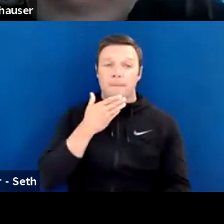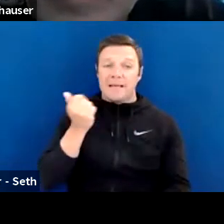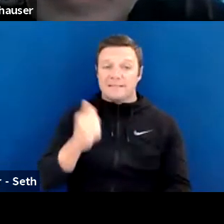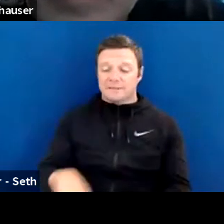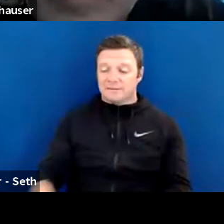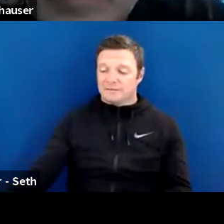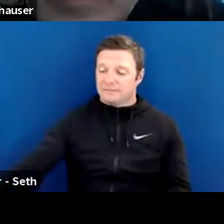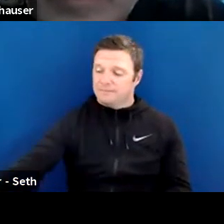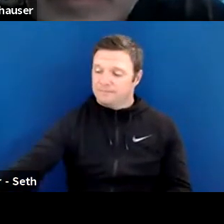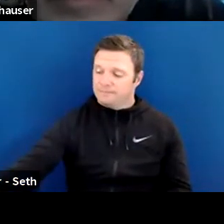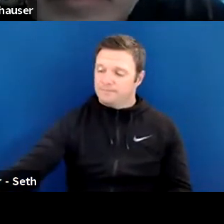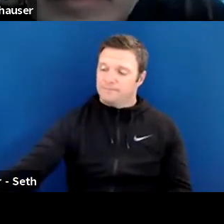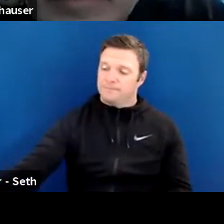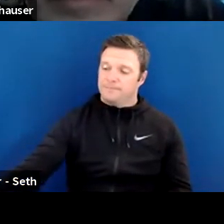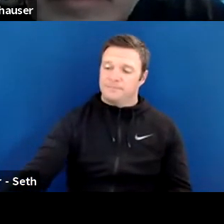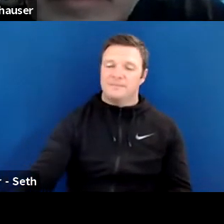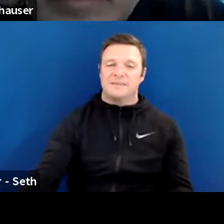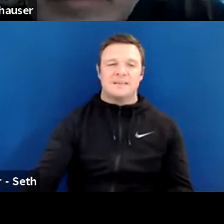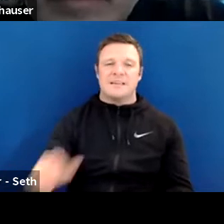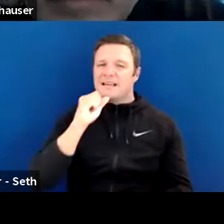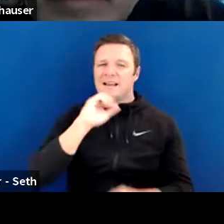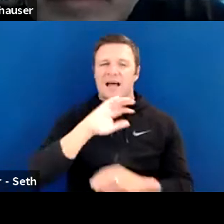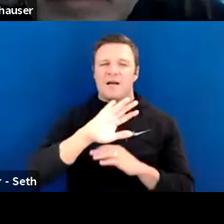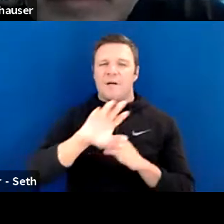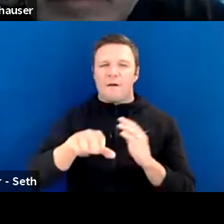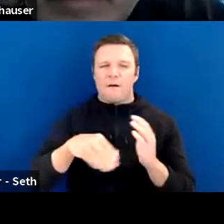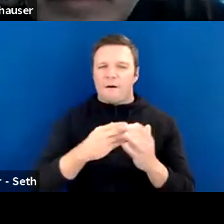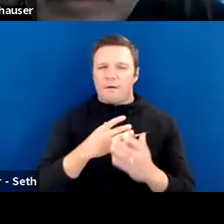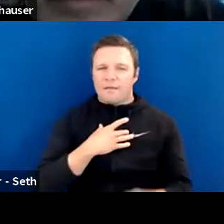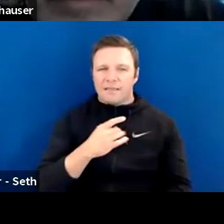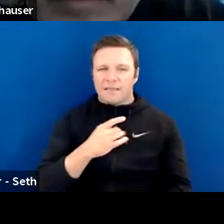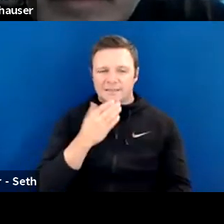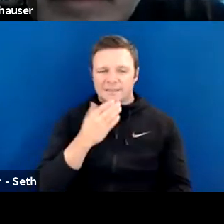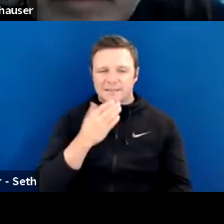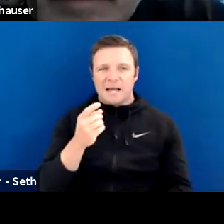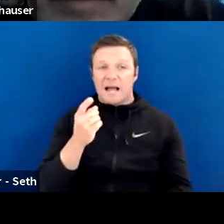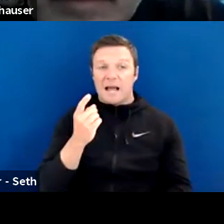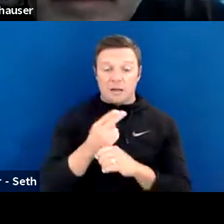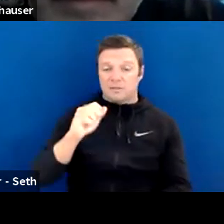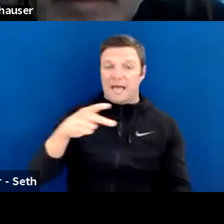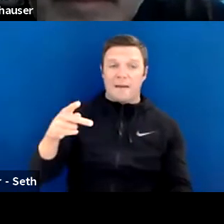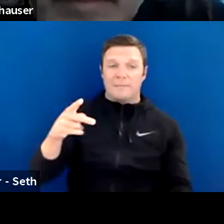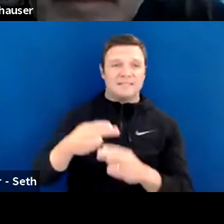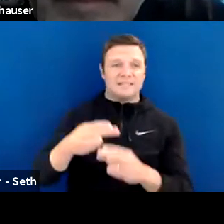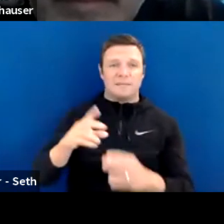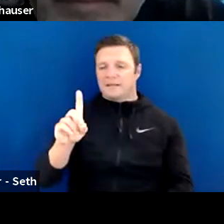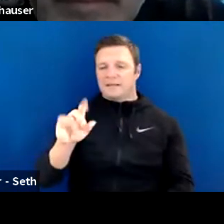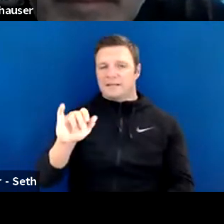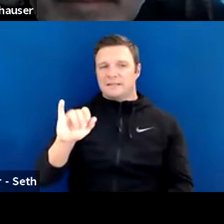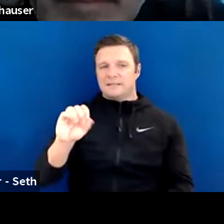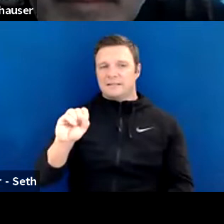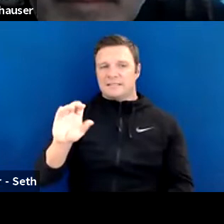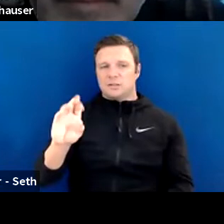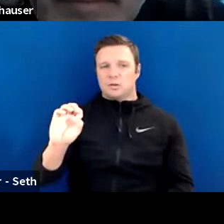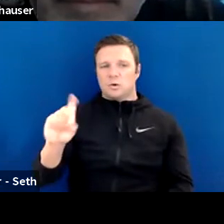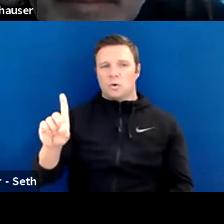not all instructors might like this. I use an app that actually Jason introduced to me called Discord. And to me, that was one of